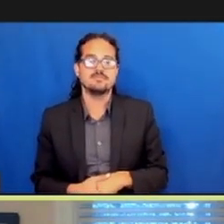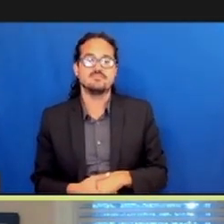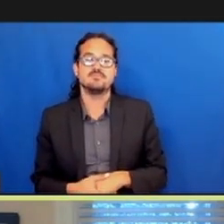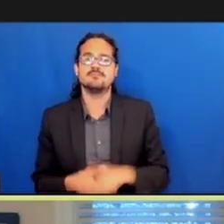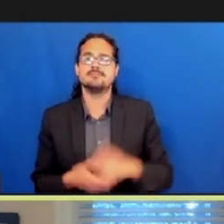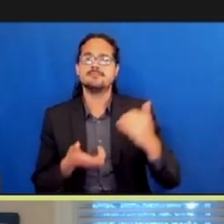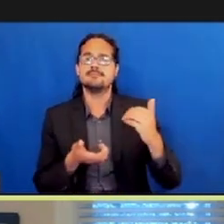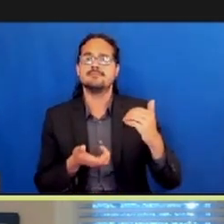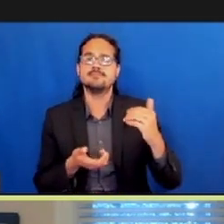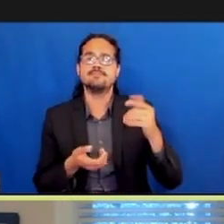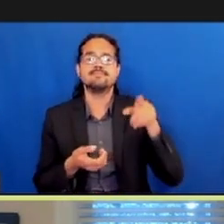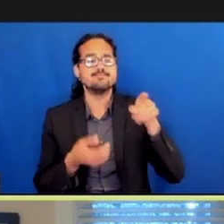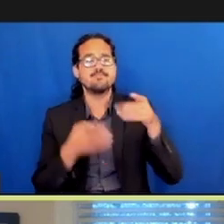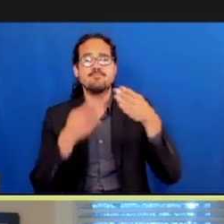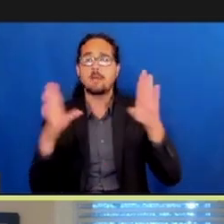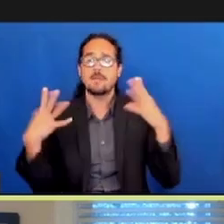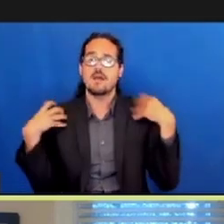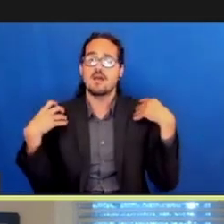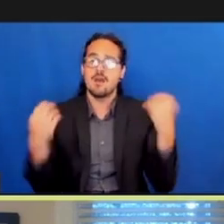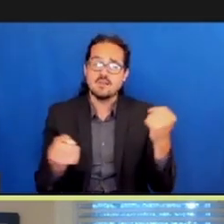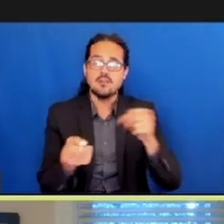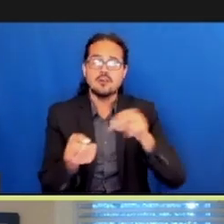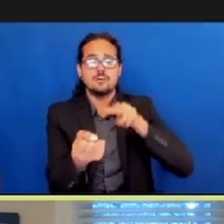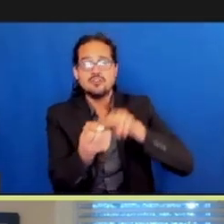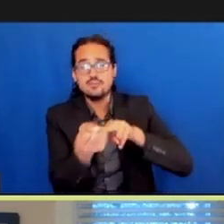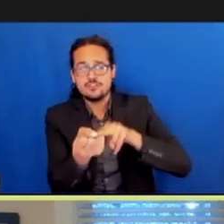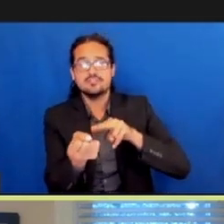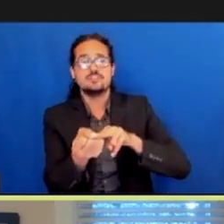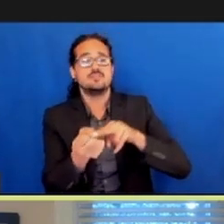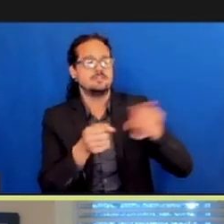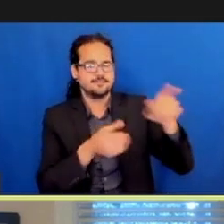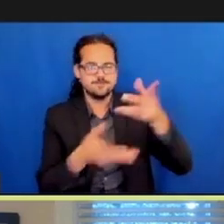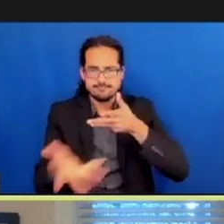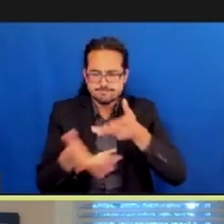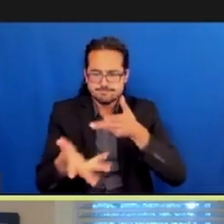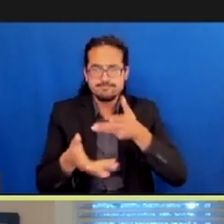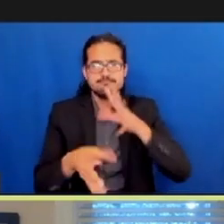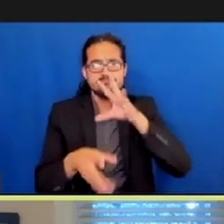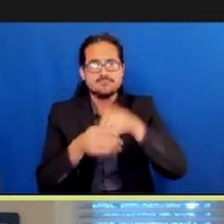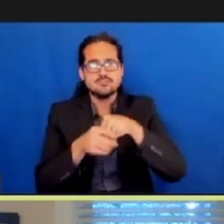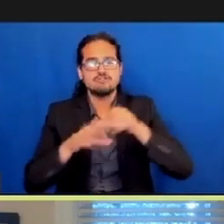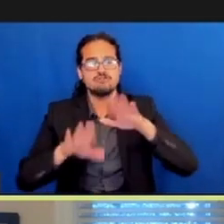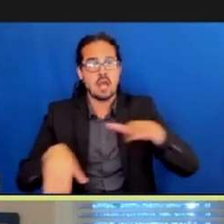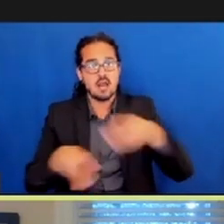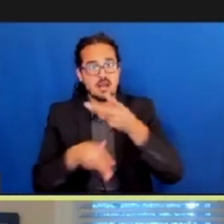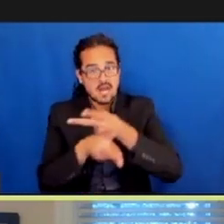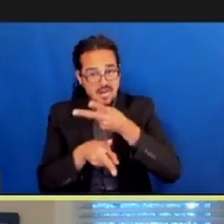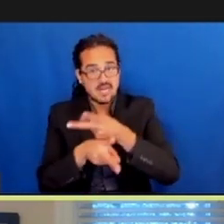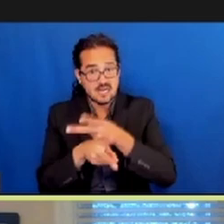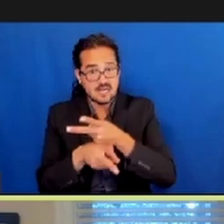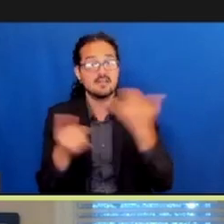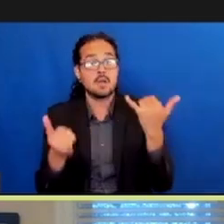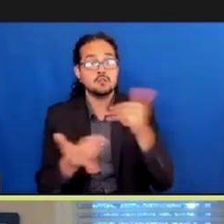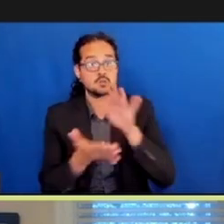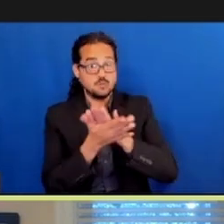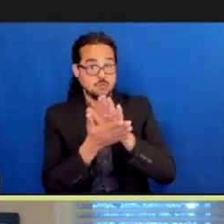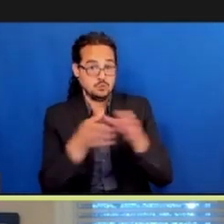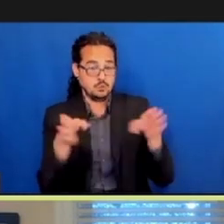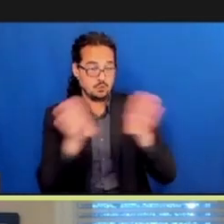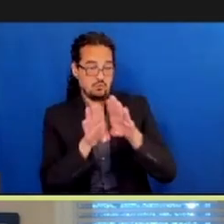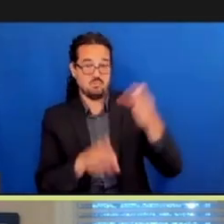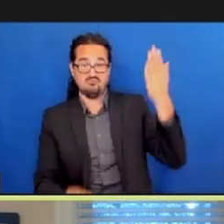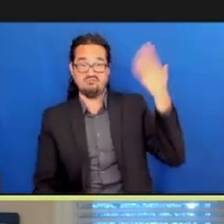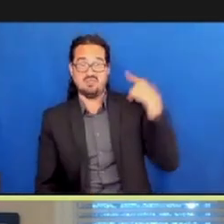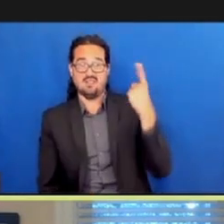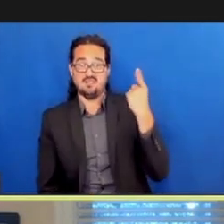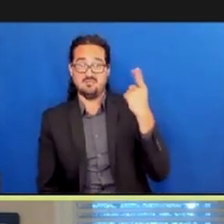since the beginning. Since although schools closed in March, our childcare providers stayed open and assisted with contact tracing and ensuring that we